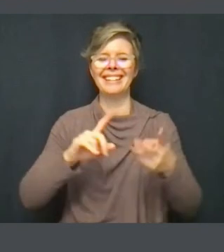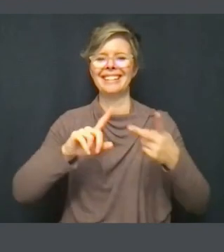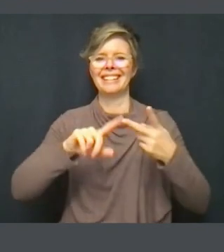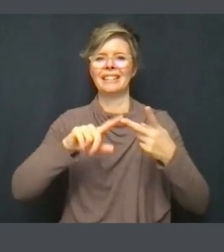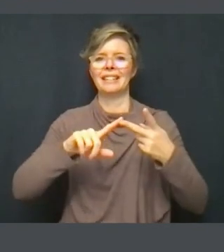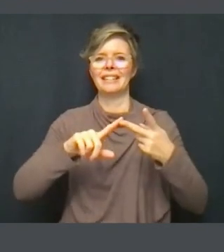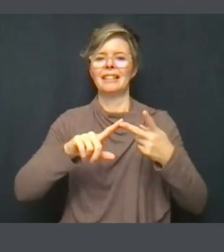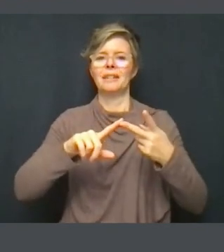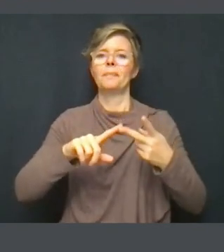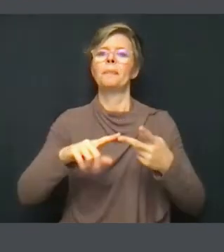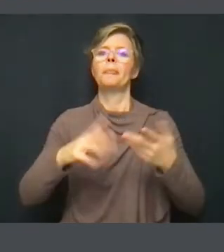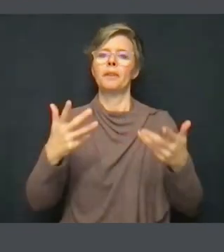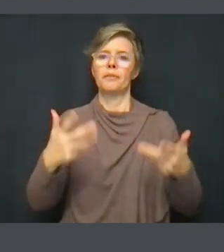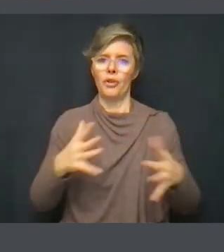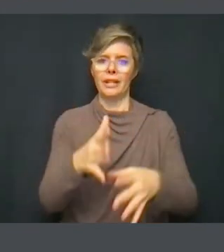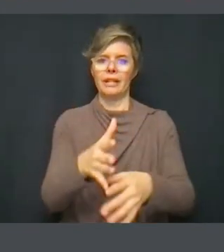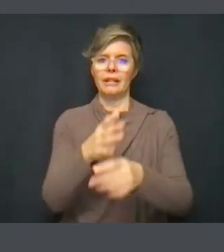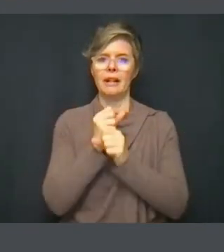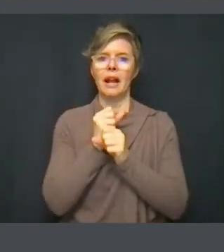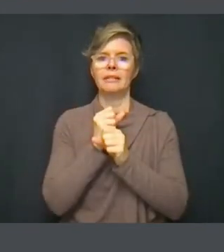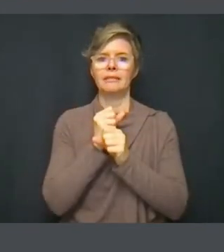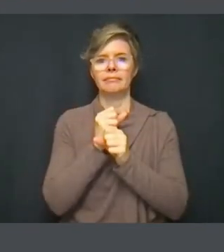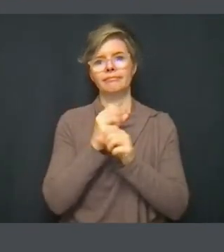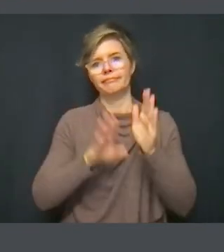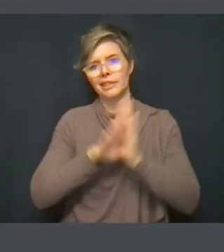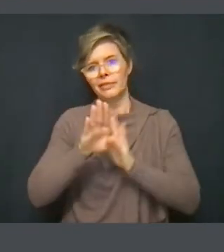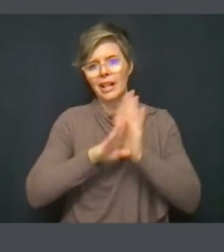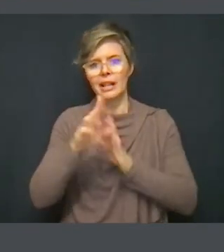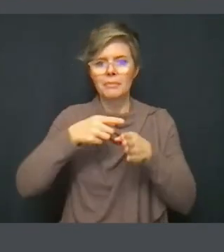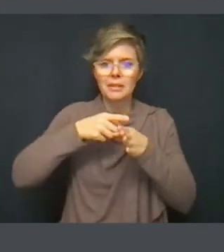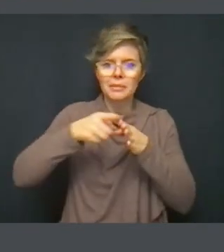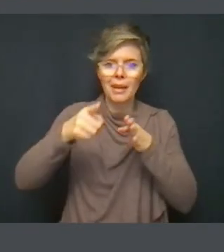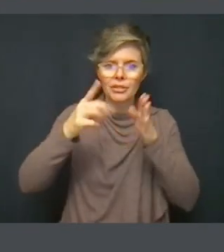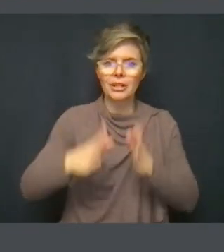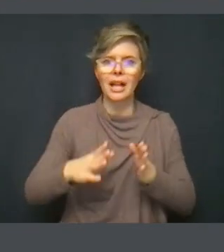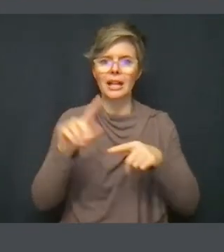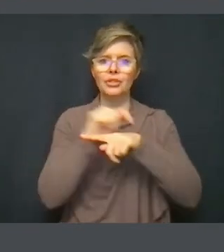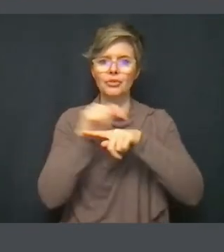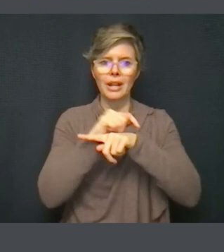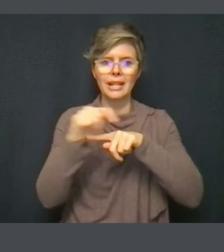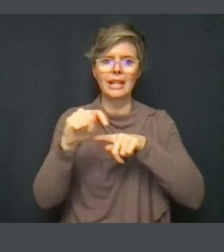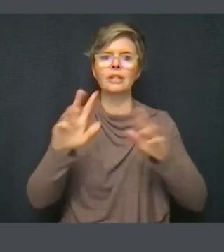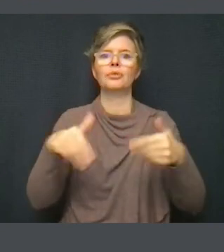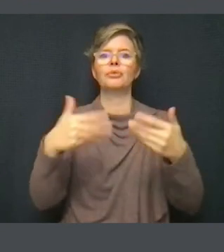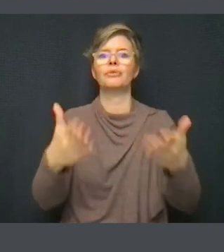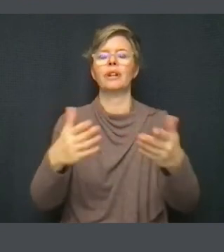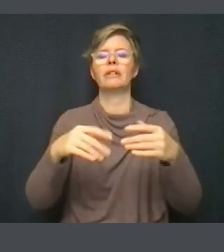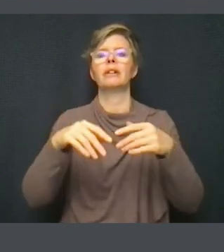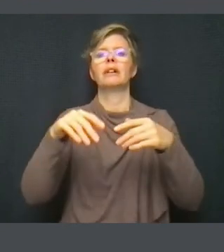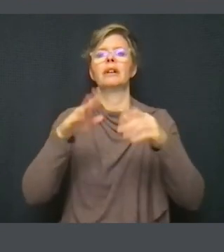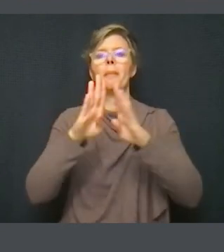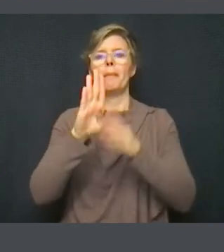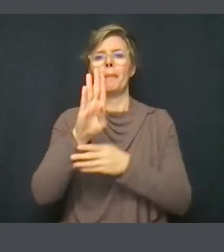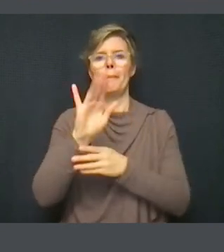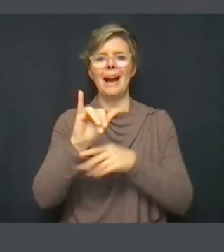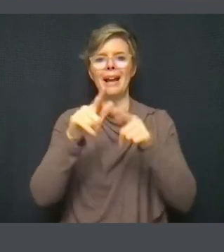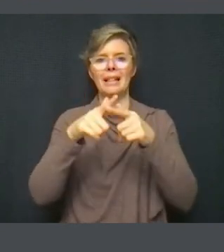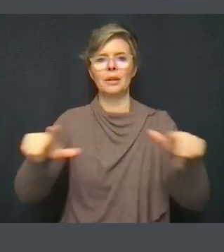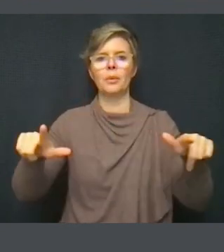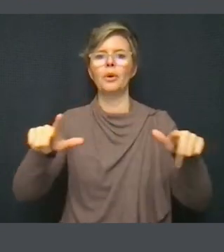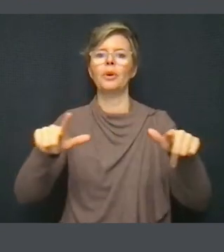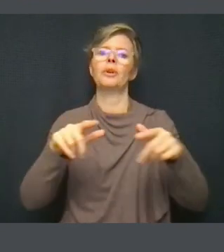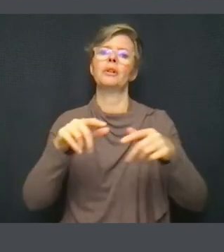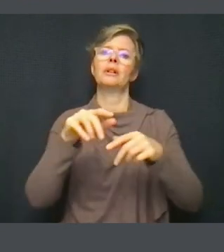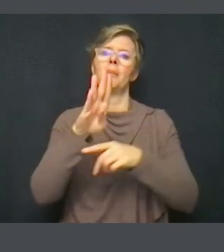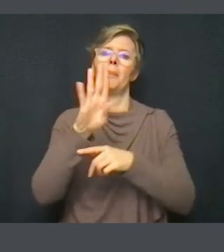have received, or if you didn't receive it when you were a graduate student, that you later developed it, specialized training to serve these populations, right? So you